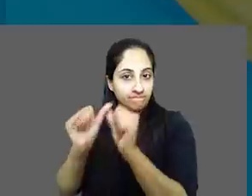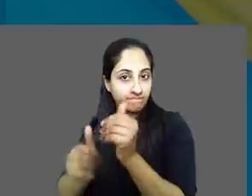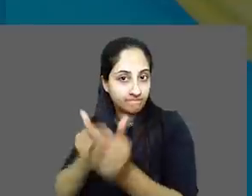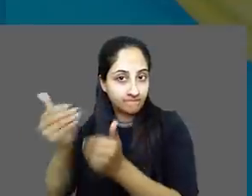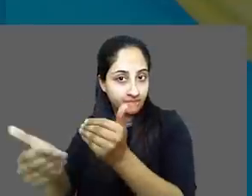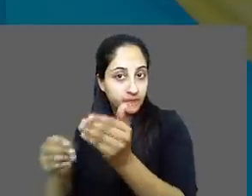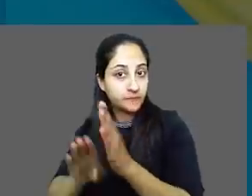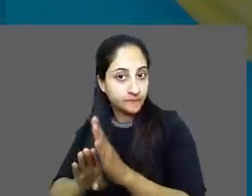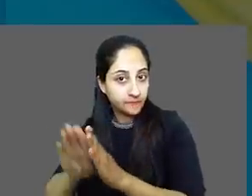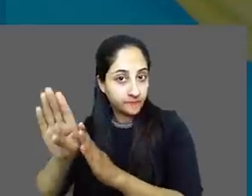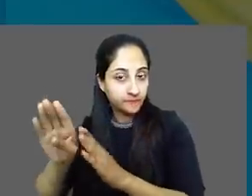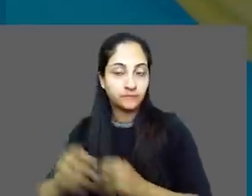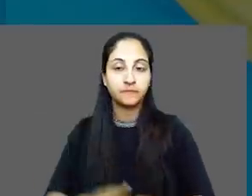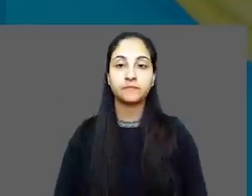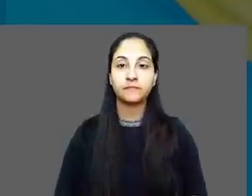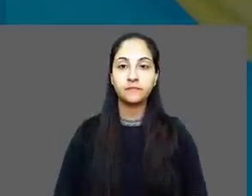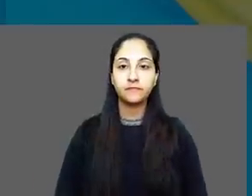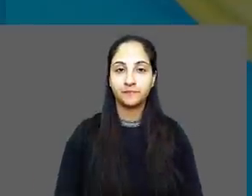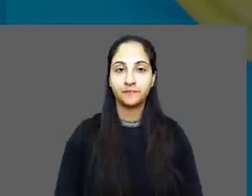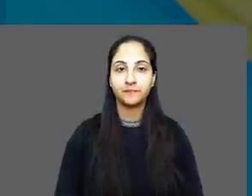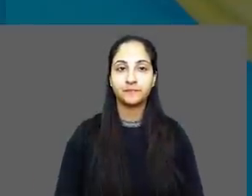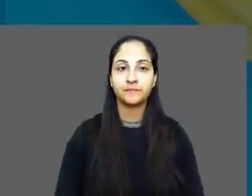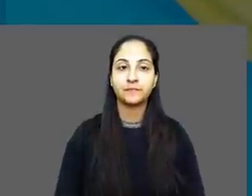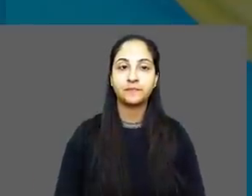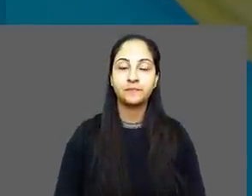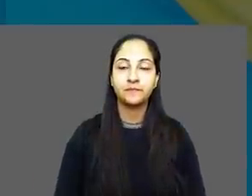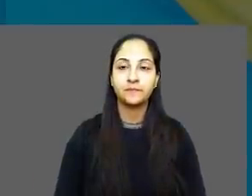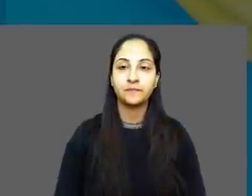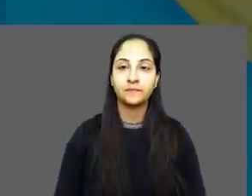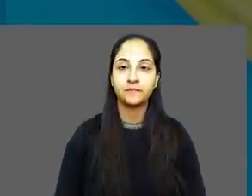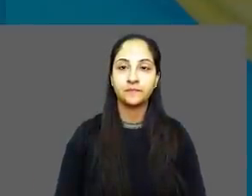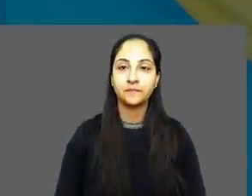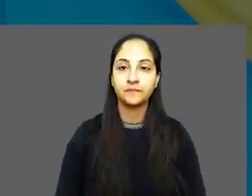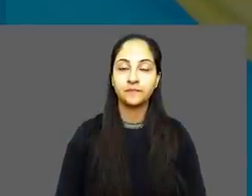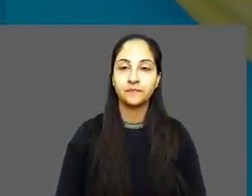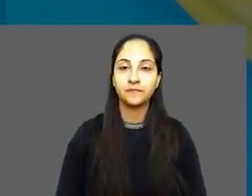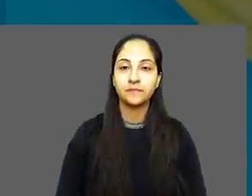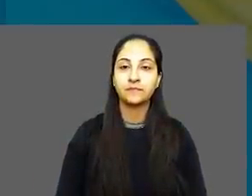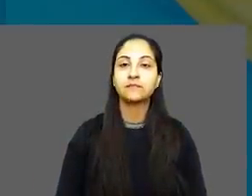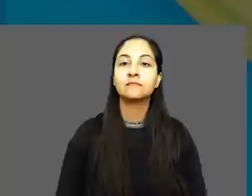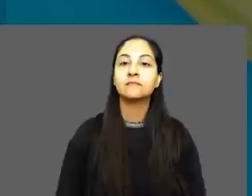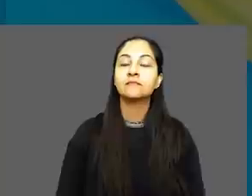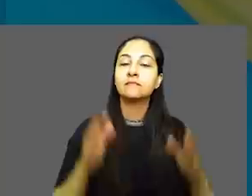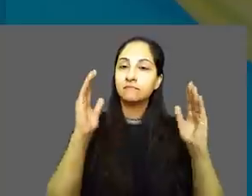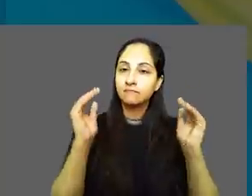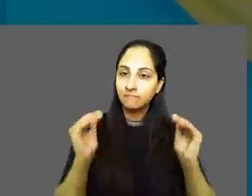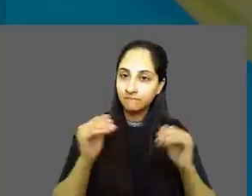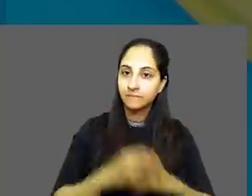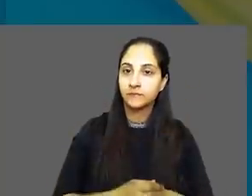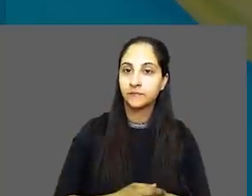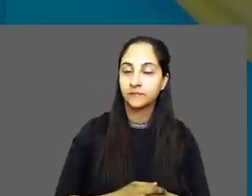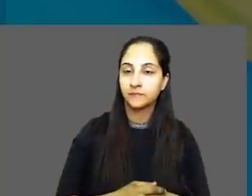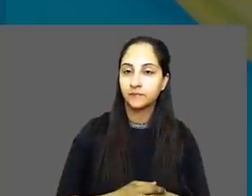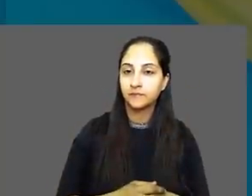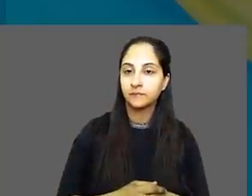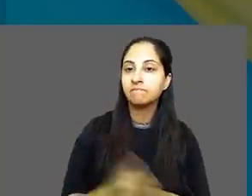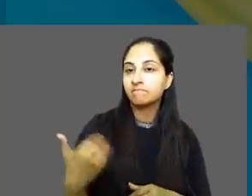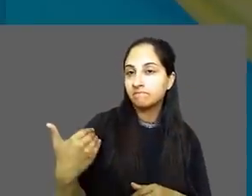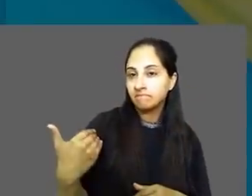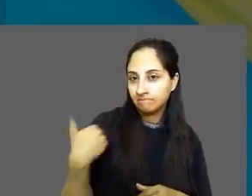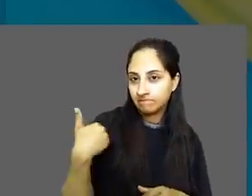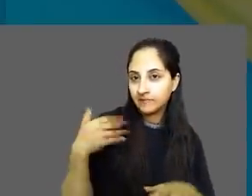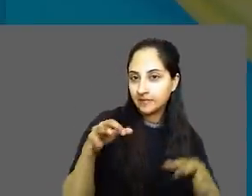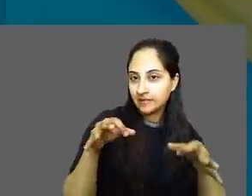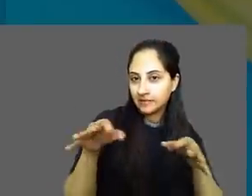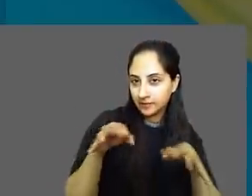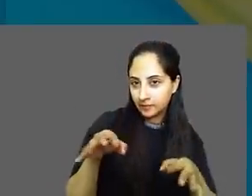professionally. If you were to kind of give the Jamaat advice on the mindset that they need to equip themselves with, you know,